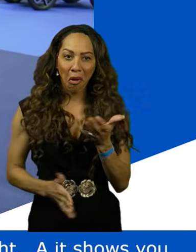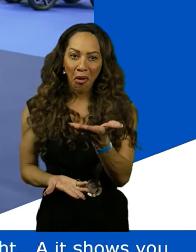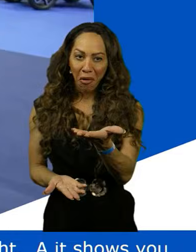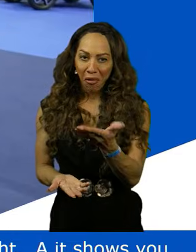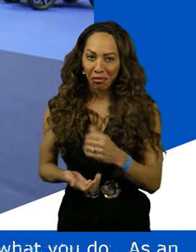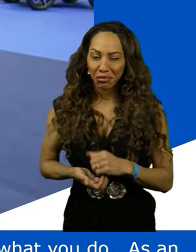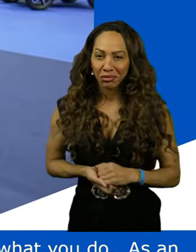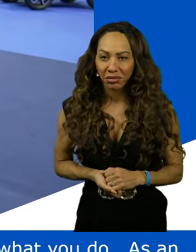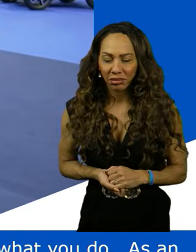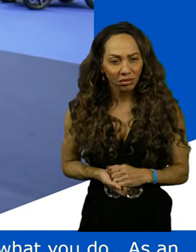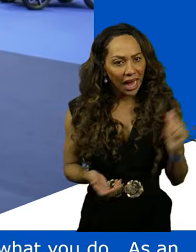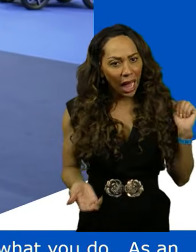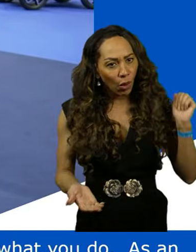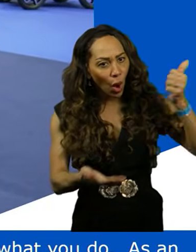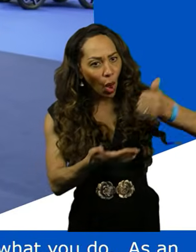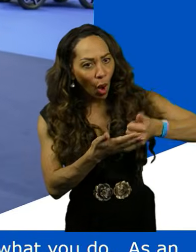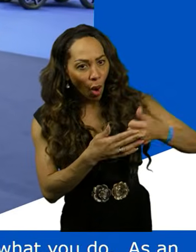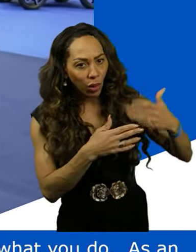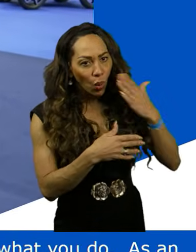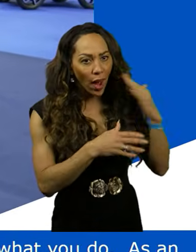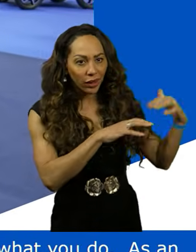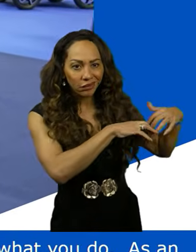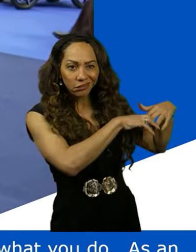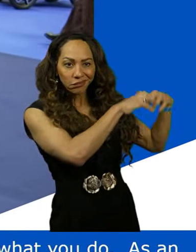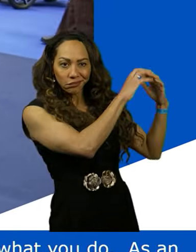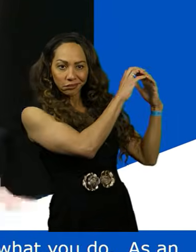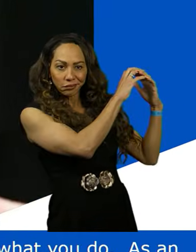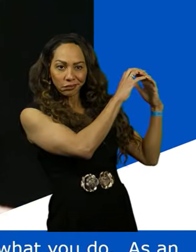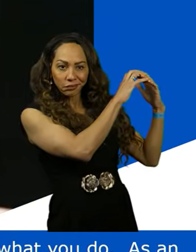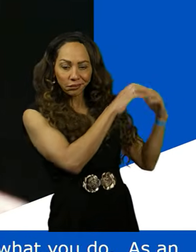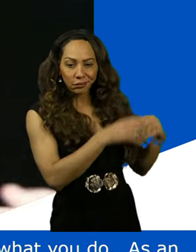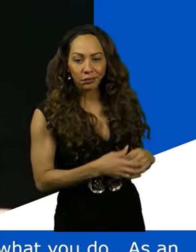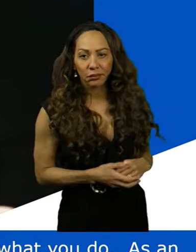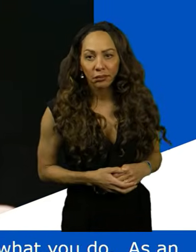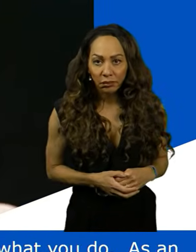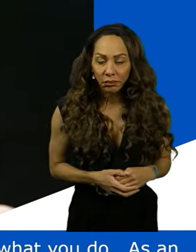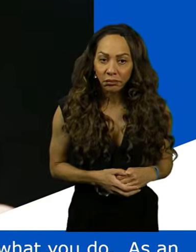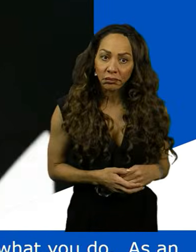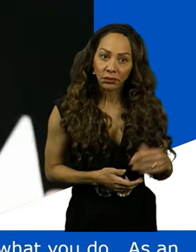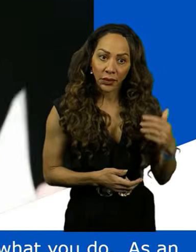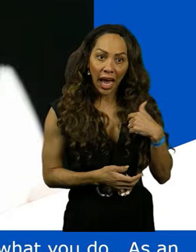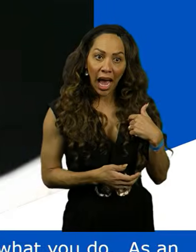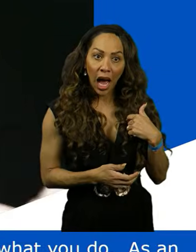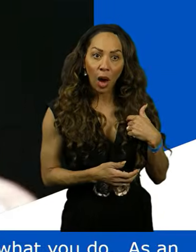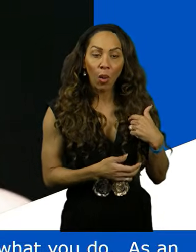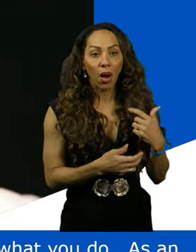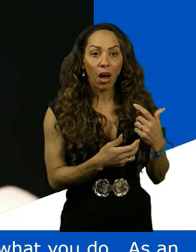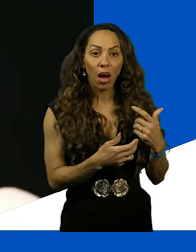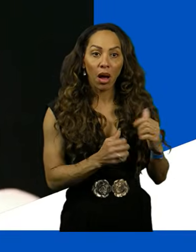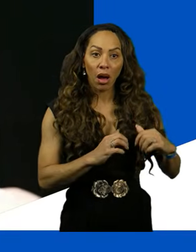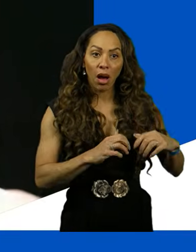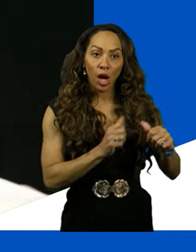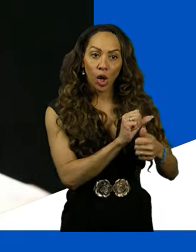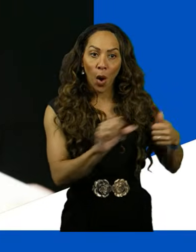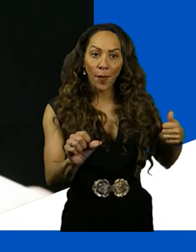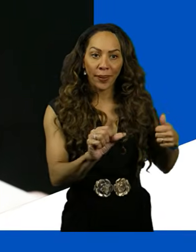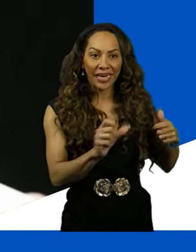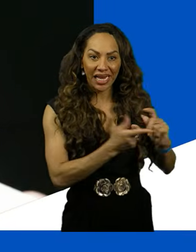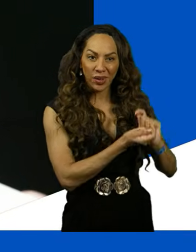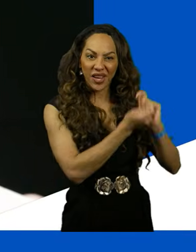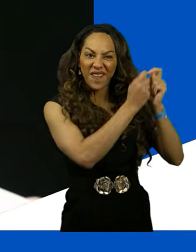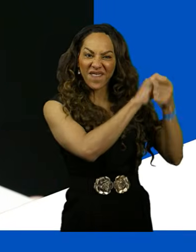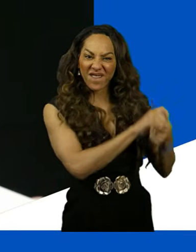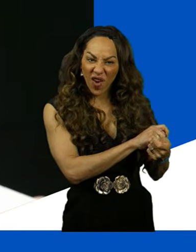how long have you been doing this? Okay, so Mac and Meals are the longest established converters in the industry. Just last year we